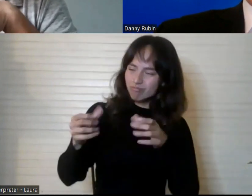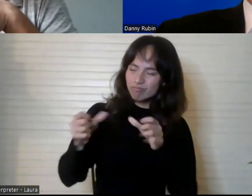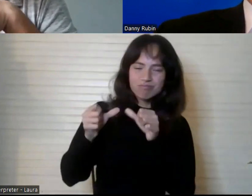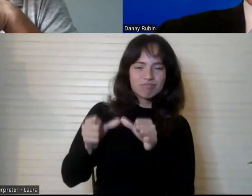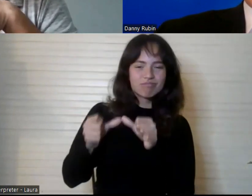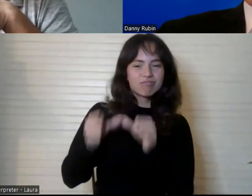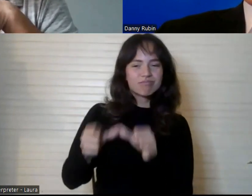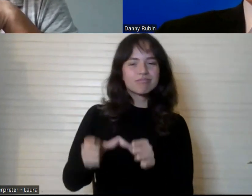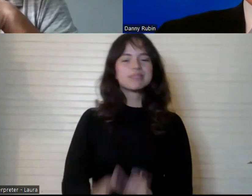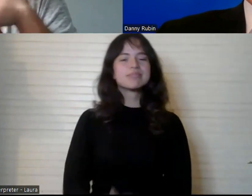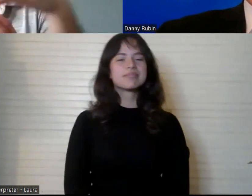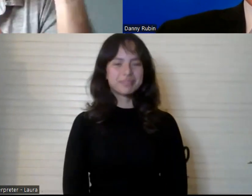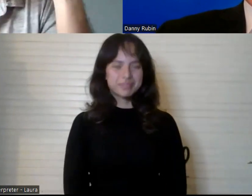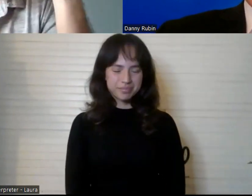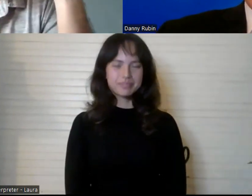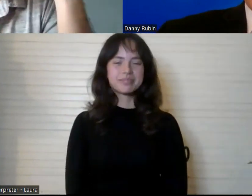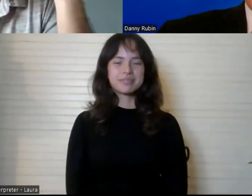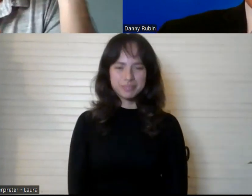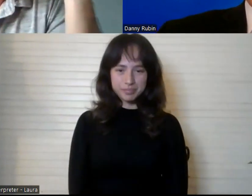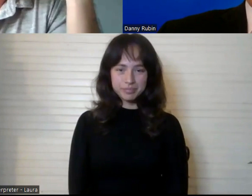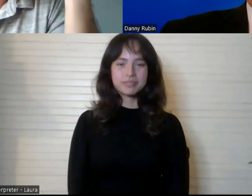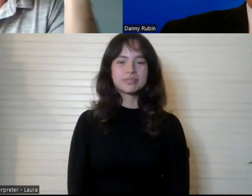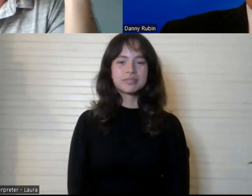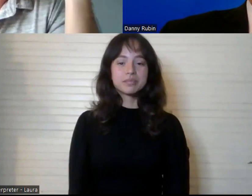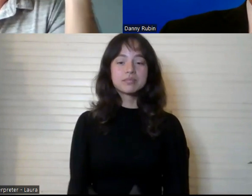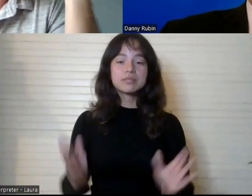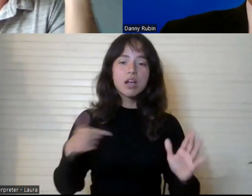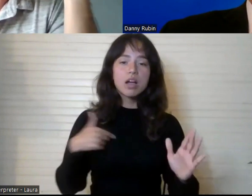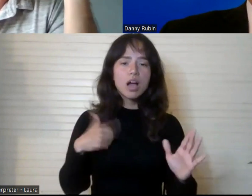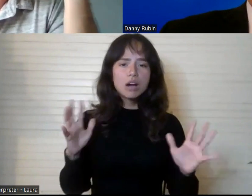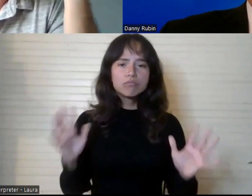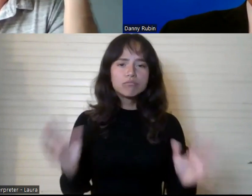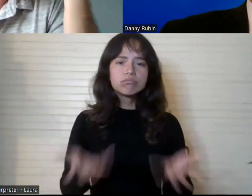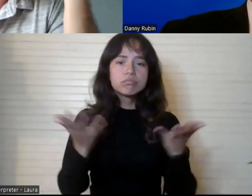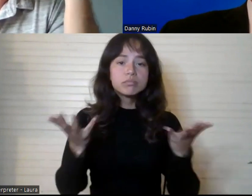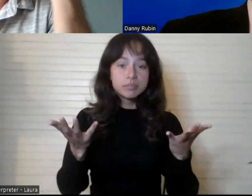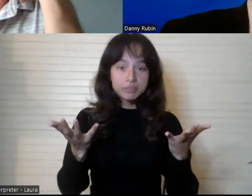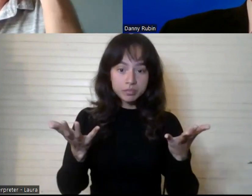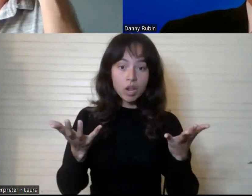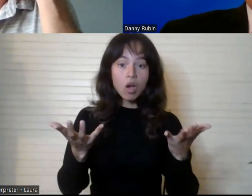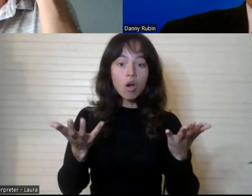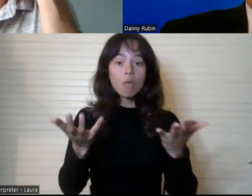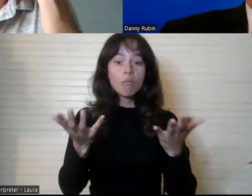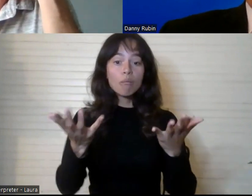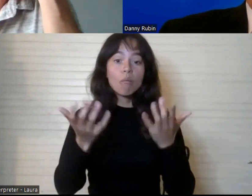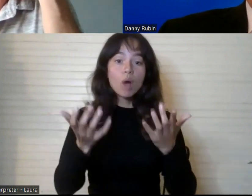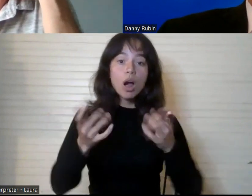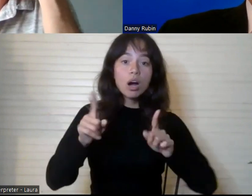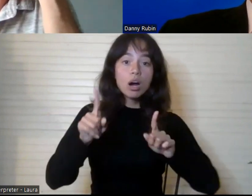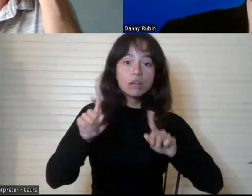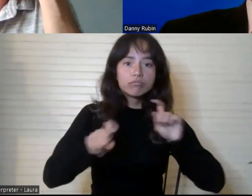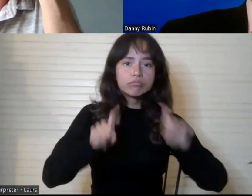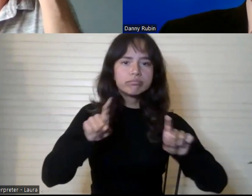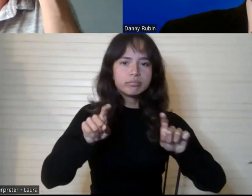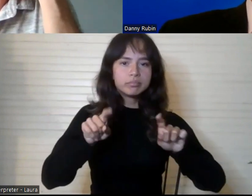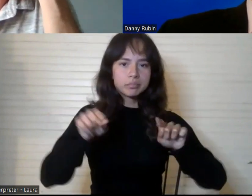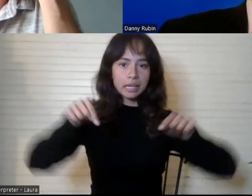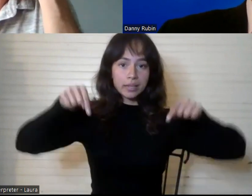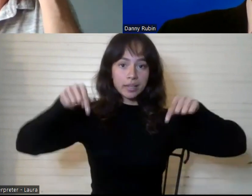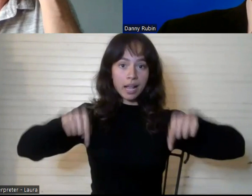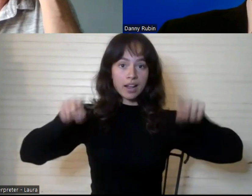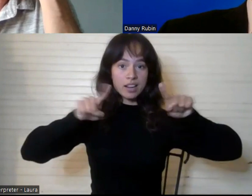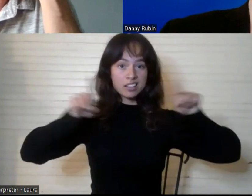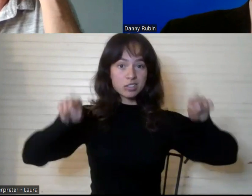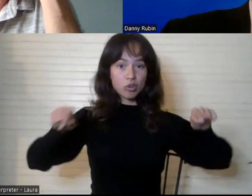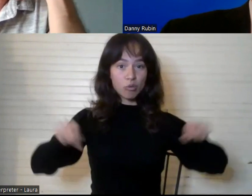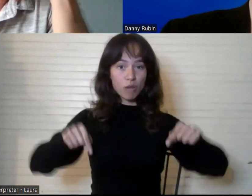to encourage everybody to go to the Q&A along the bottom of the screen and start putting